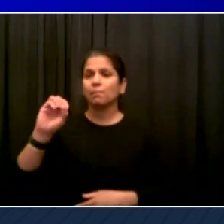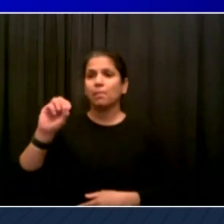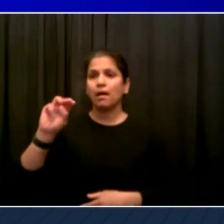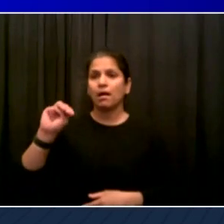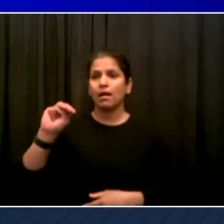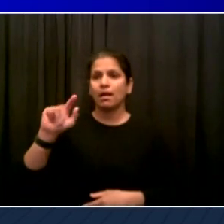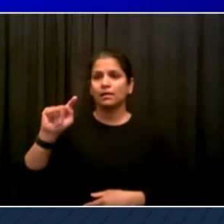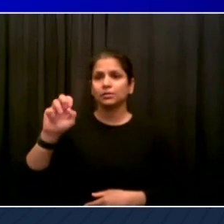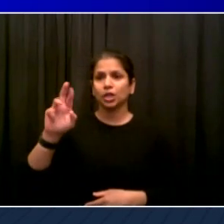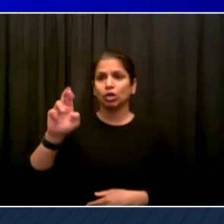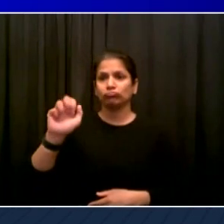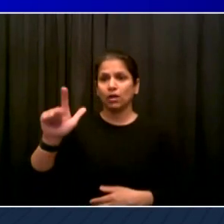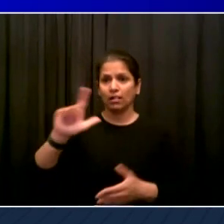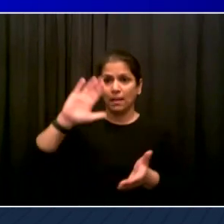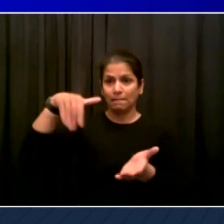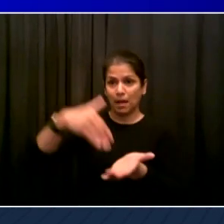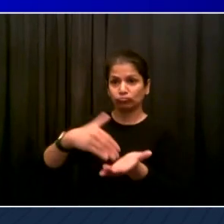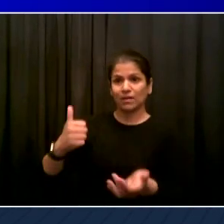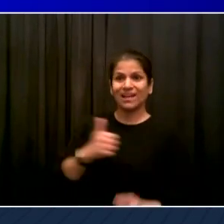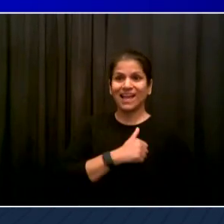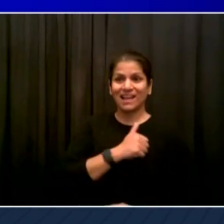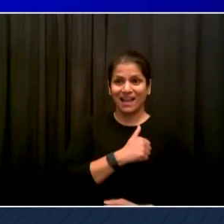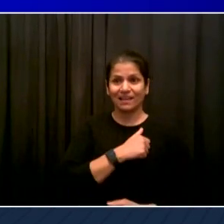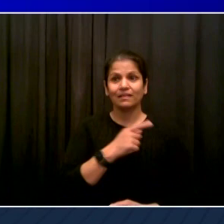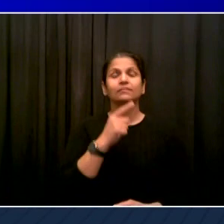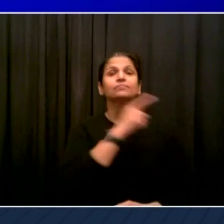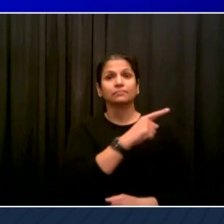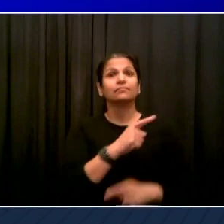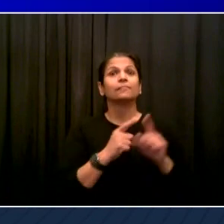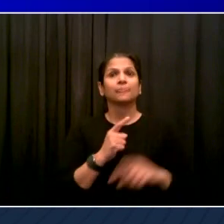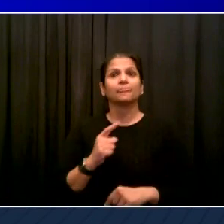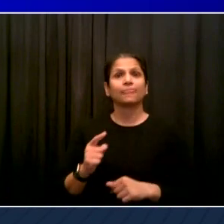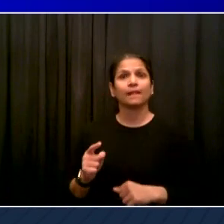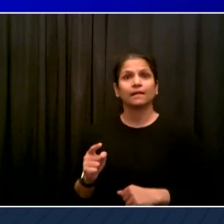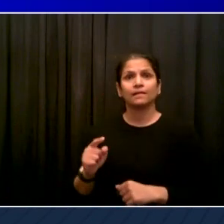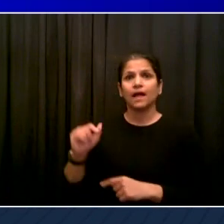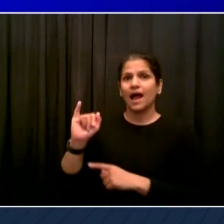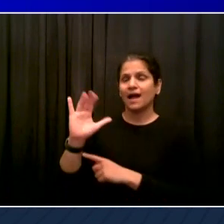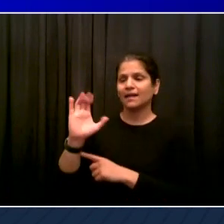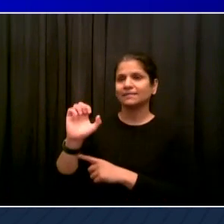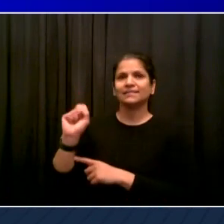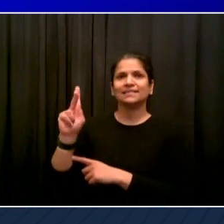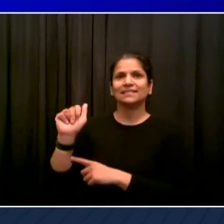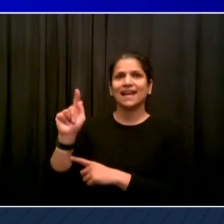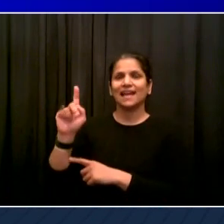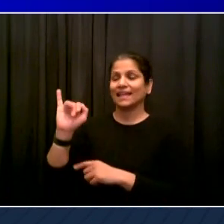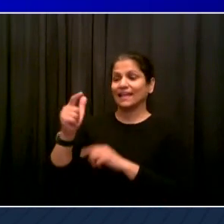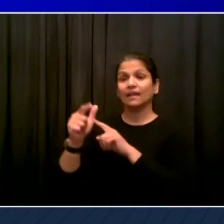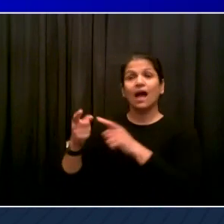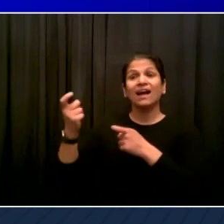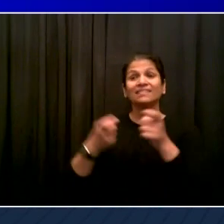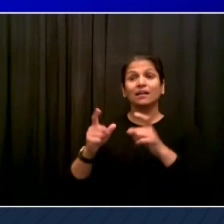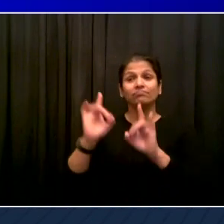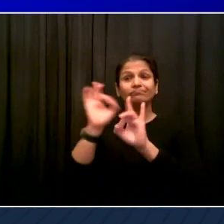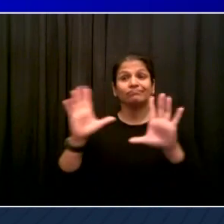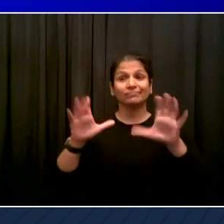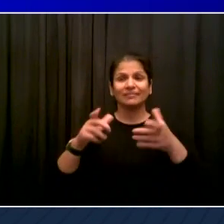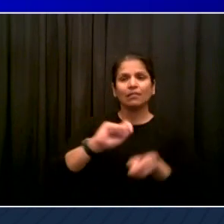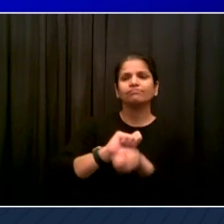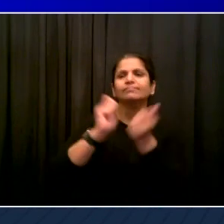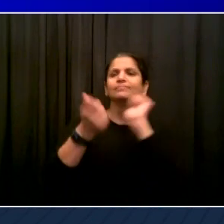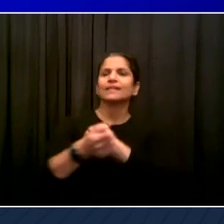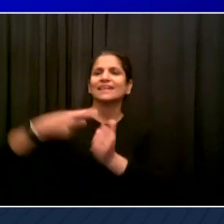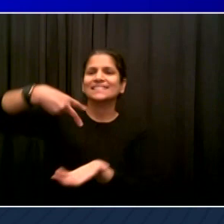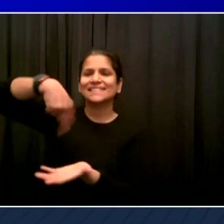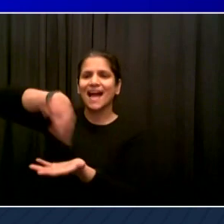skating as a form of dance, as a form of expression, and the energy and the excitement of everyone